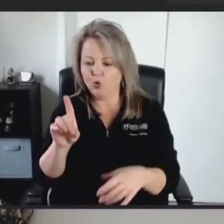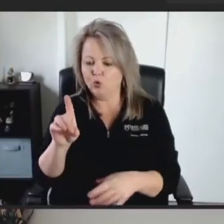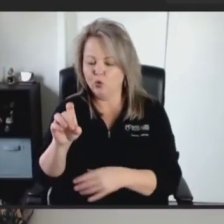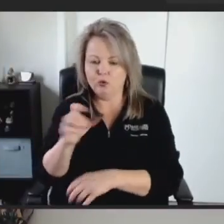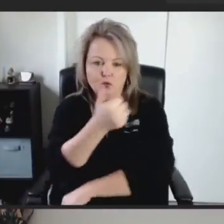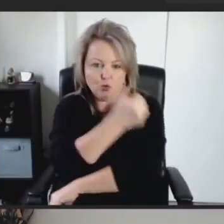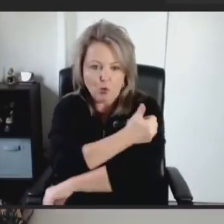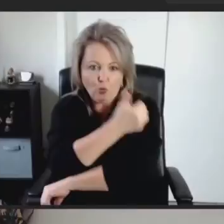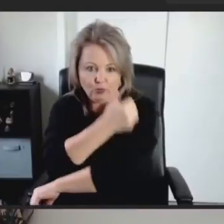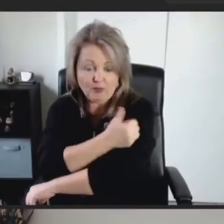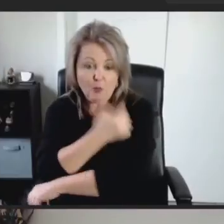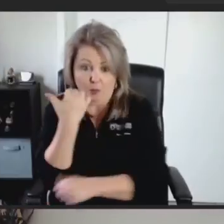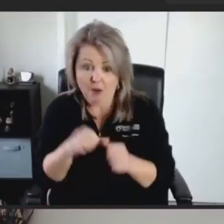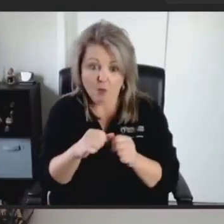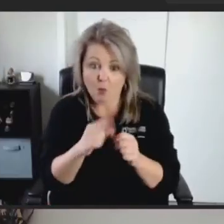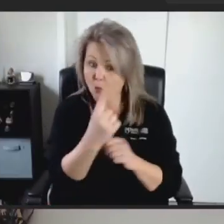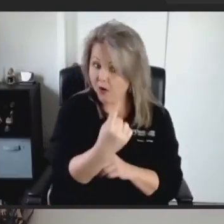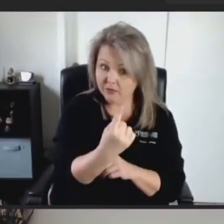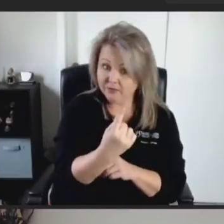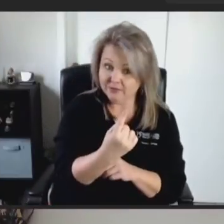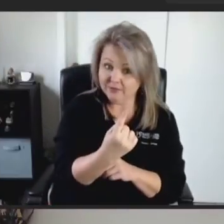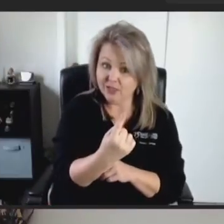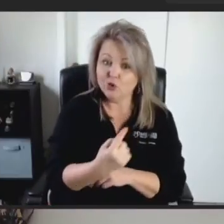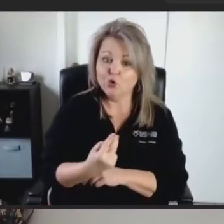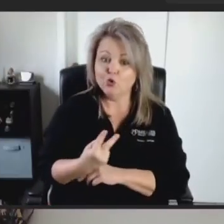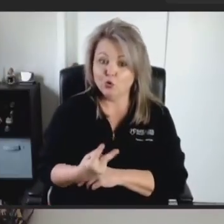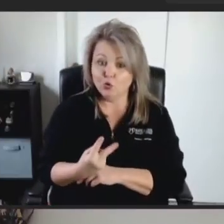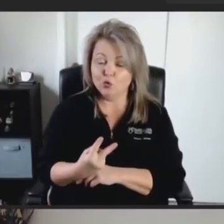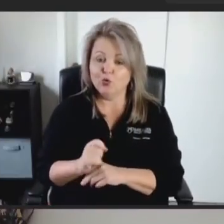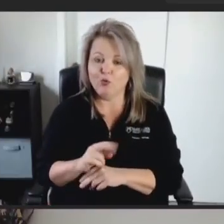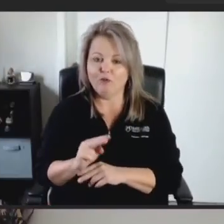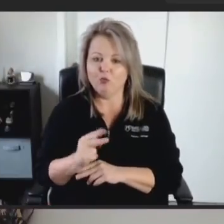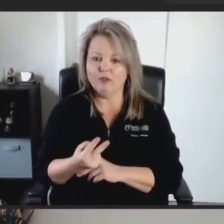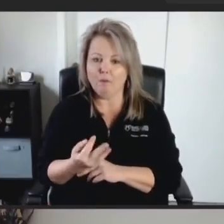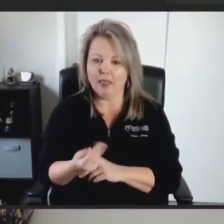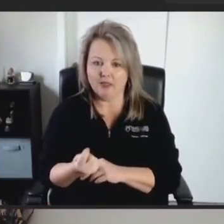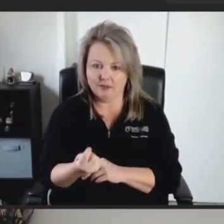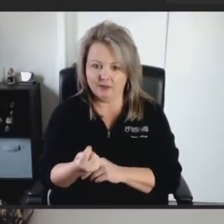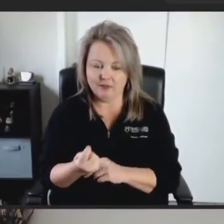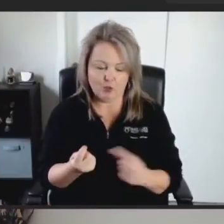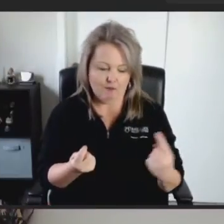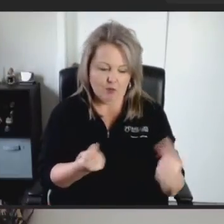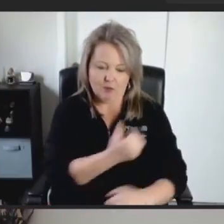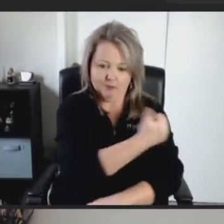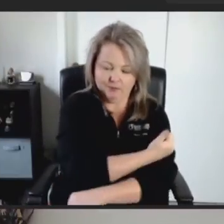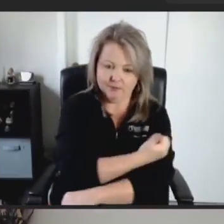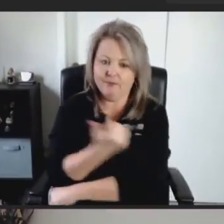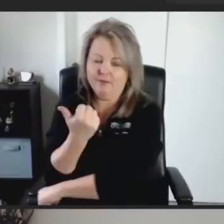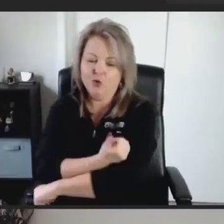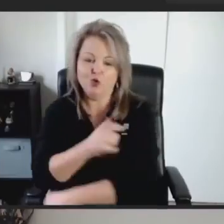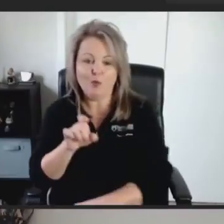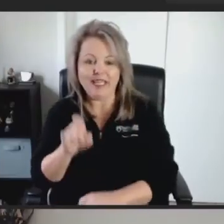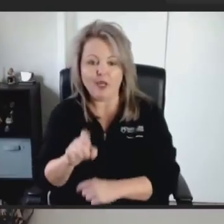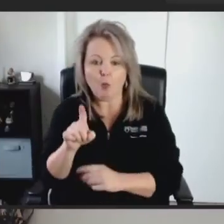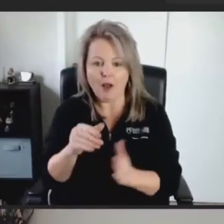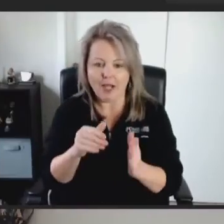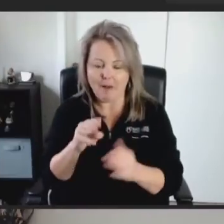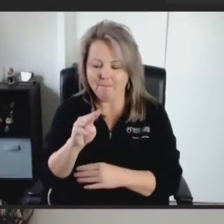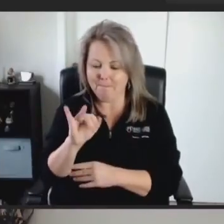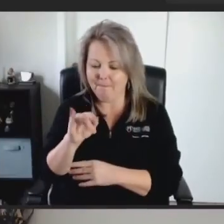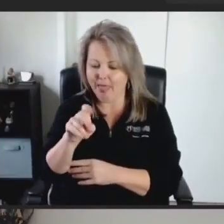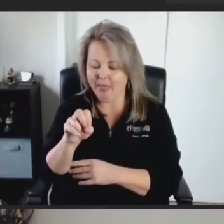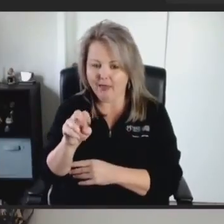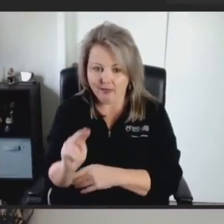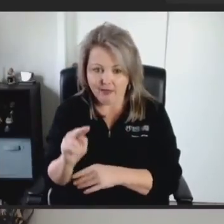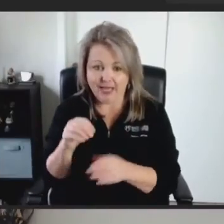2-dose series with the first 2 vaccines, so you have to double that in terms of the number of doses expected. So we need 1 million doses in Wisconsin just for